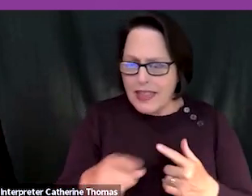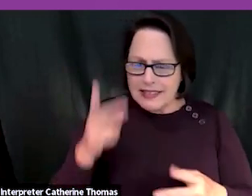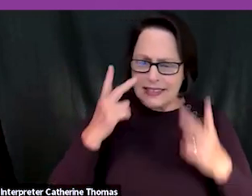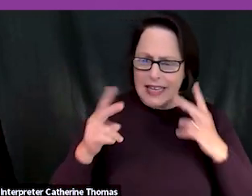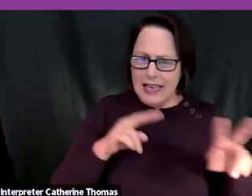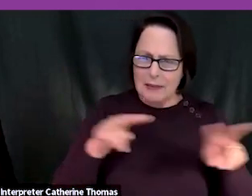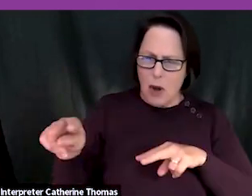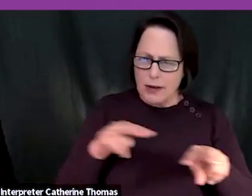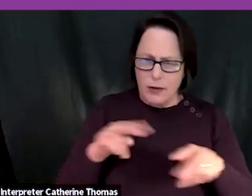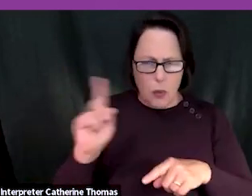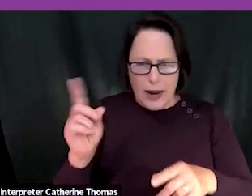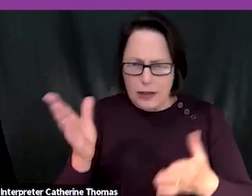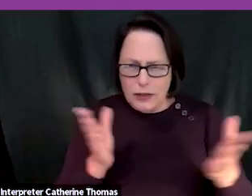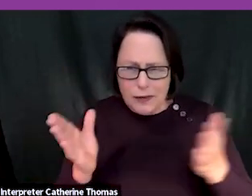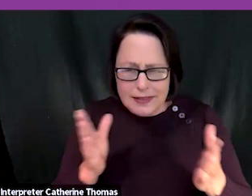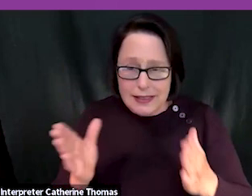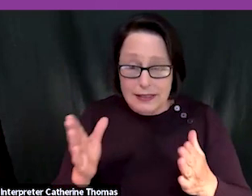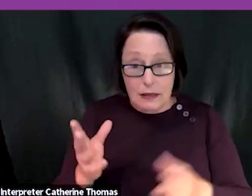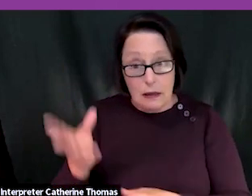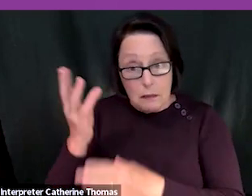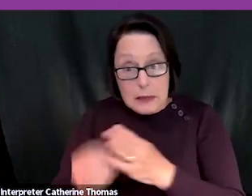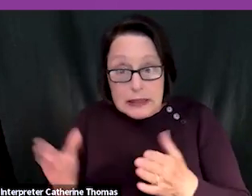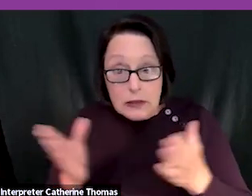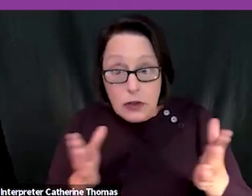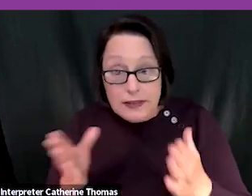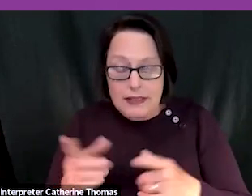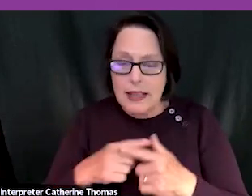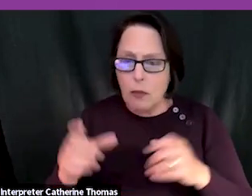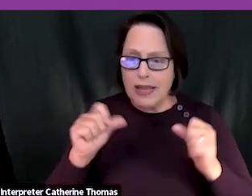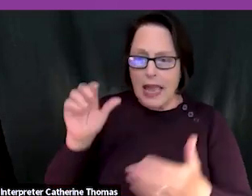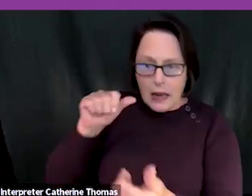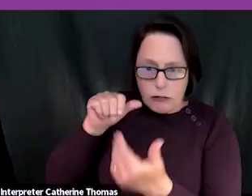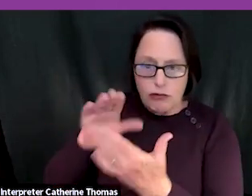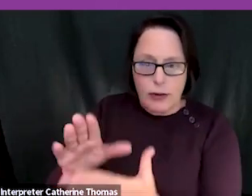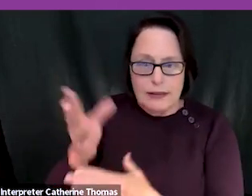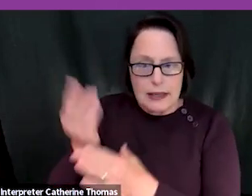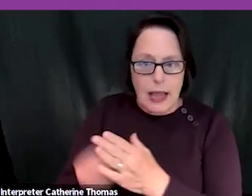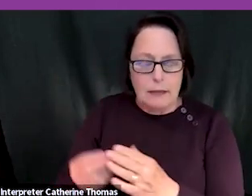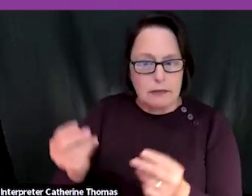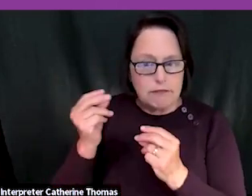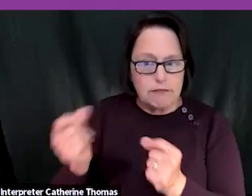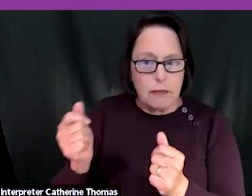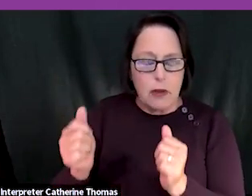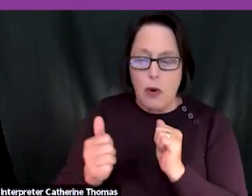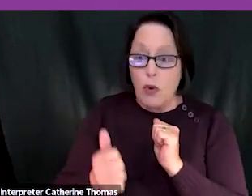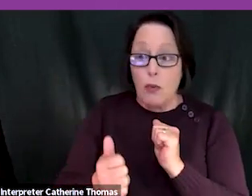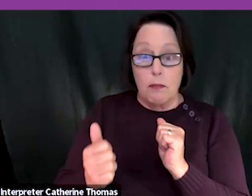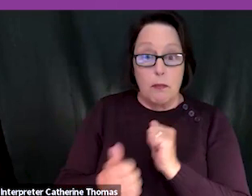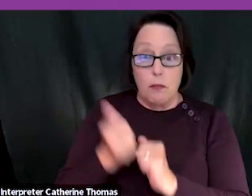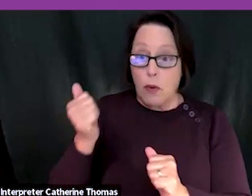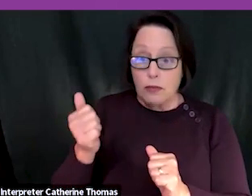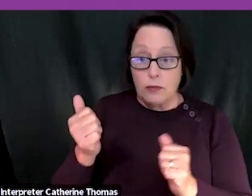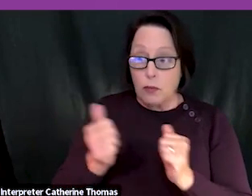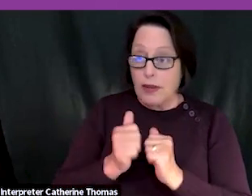services exists so that we can address these gaps with our most meaningful language access